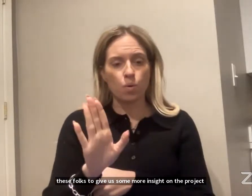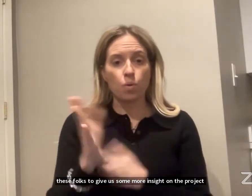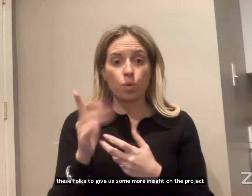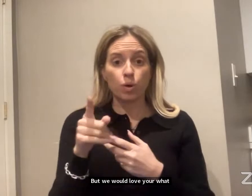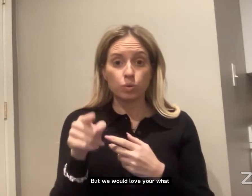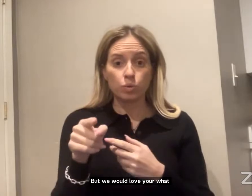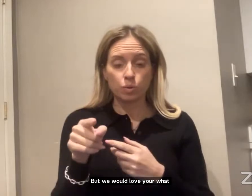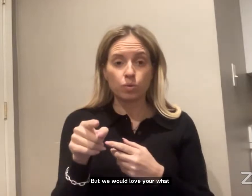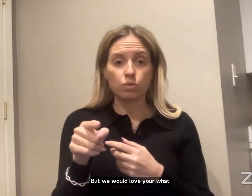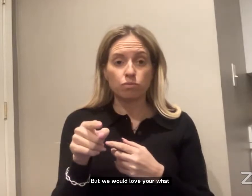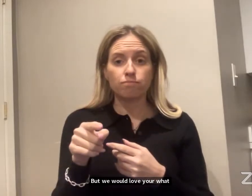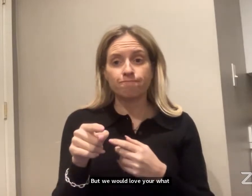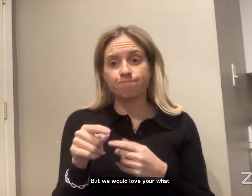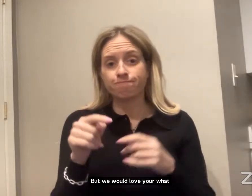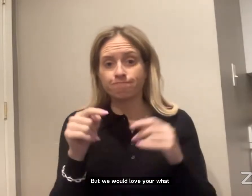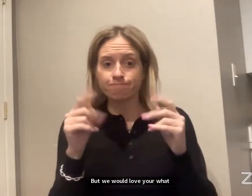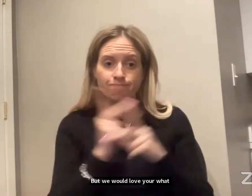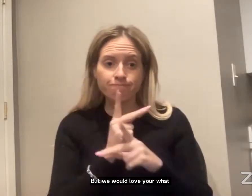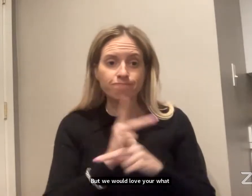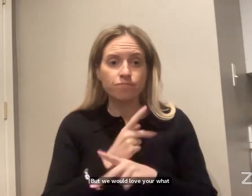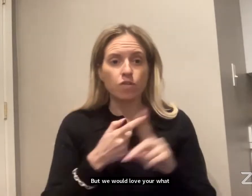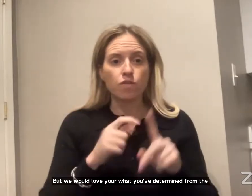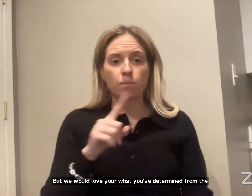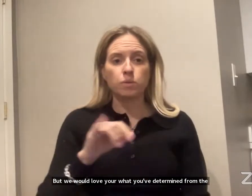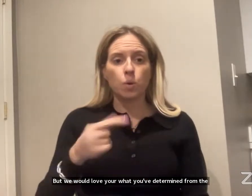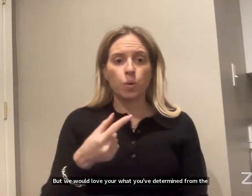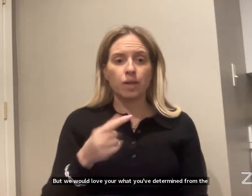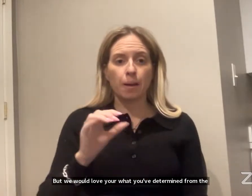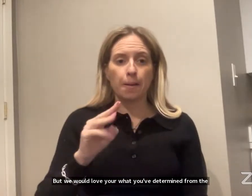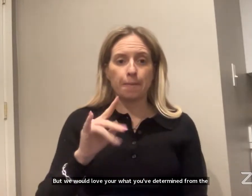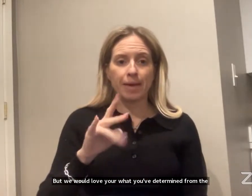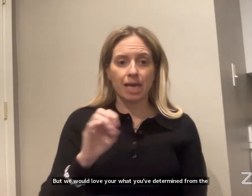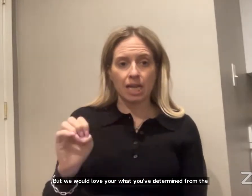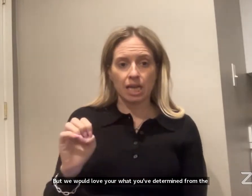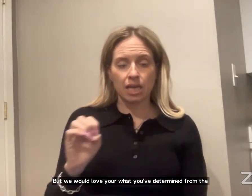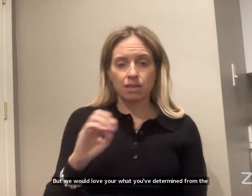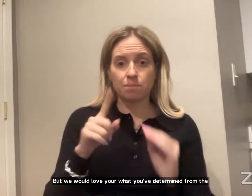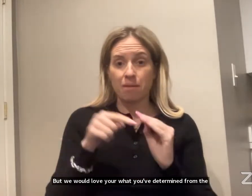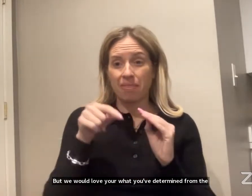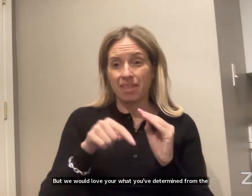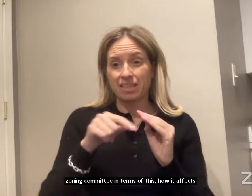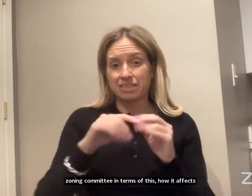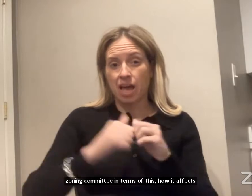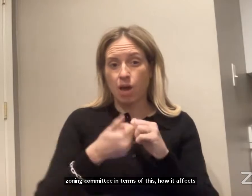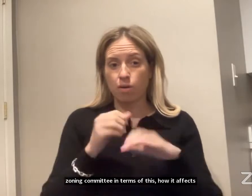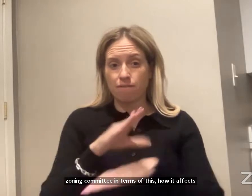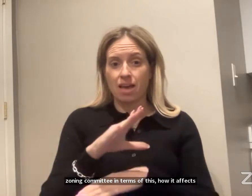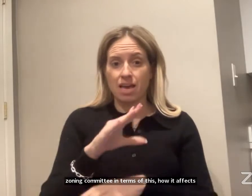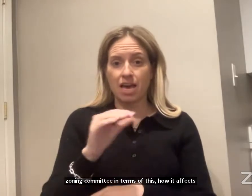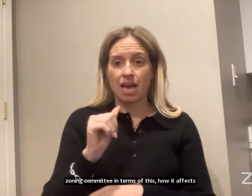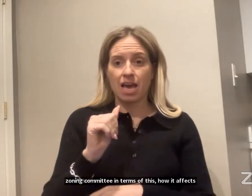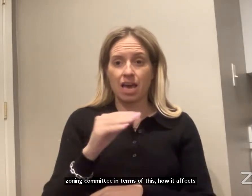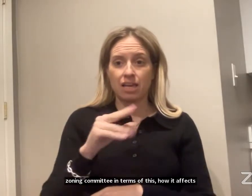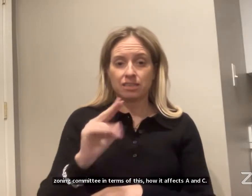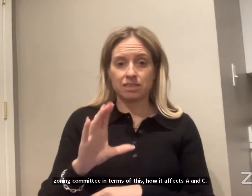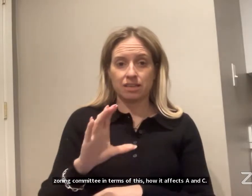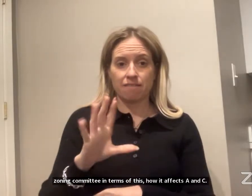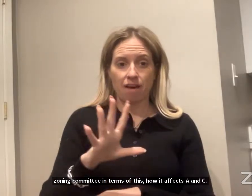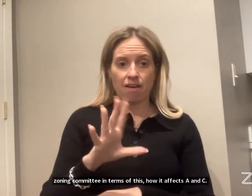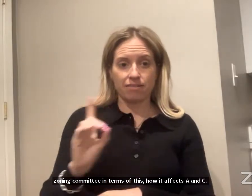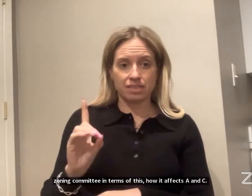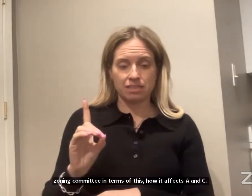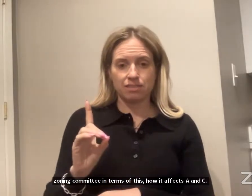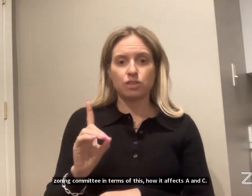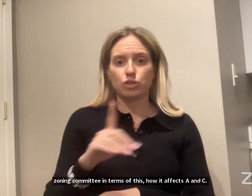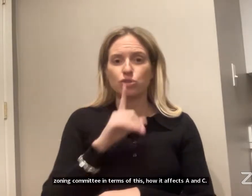you've determined from the zoning committee in terms of this, how it affects ANC 5D. Sure